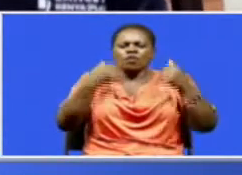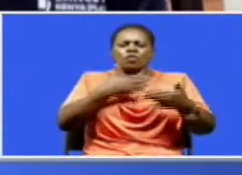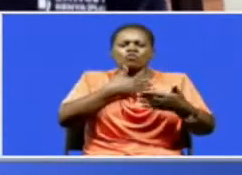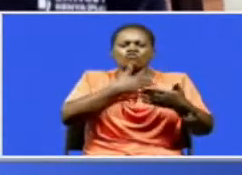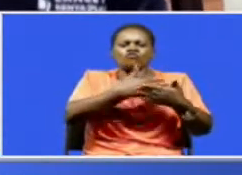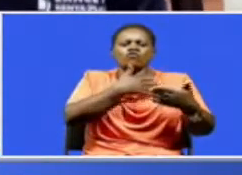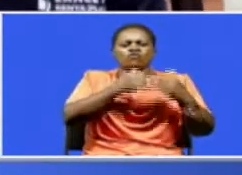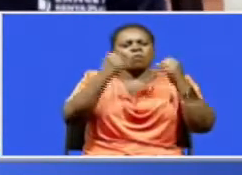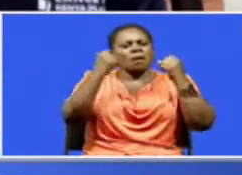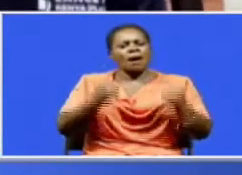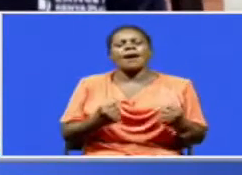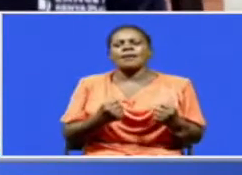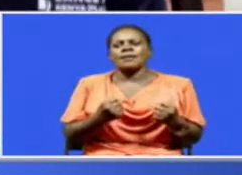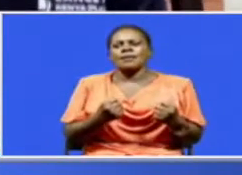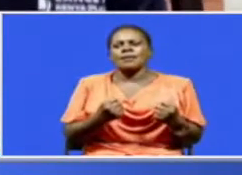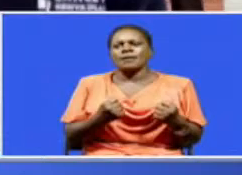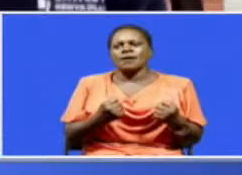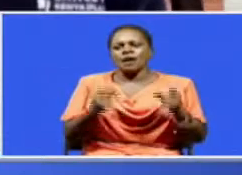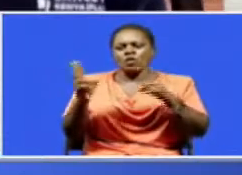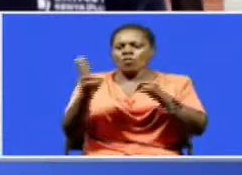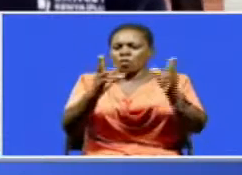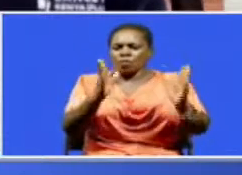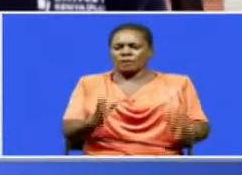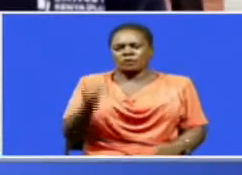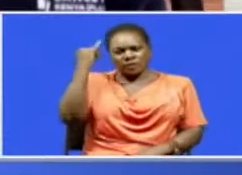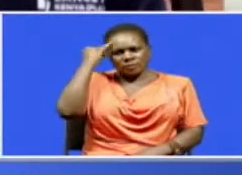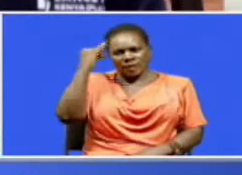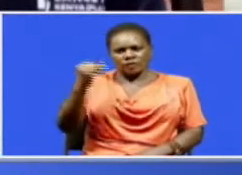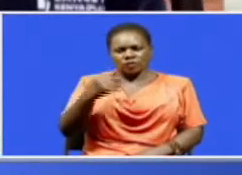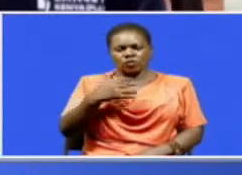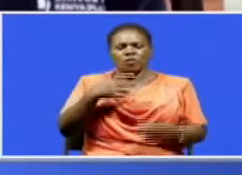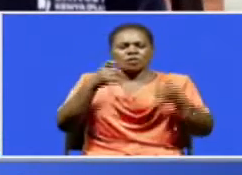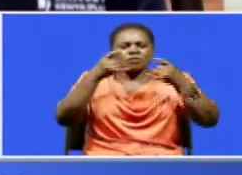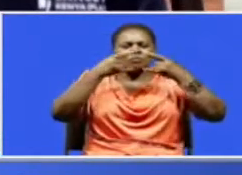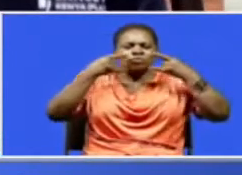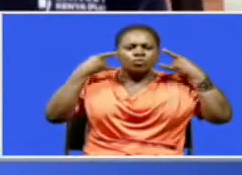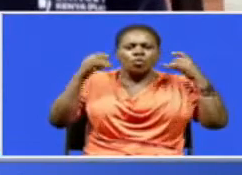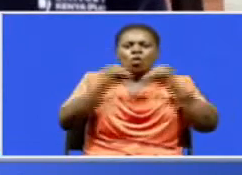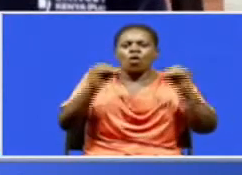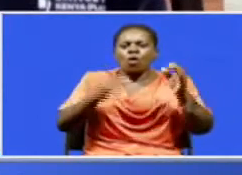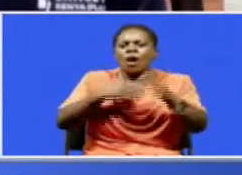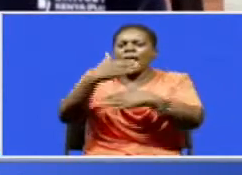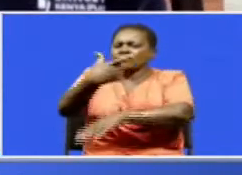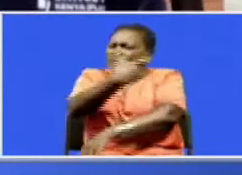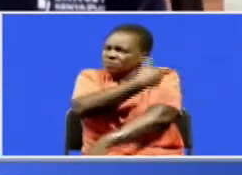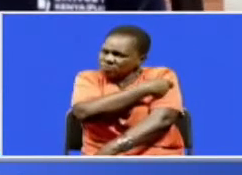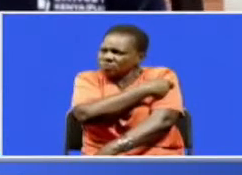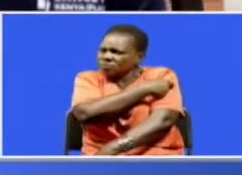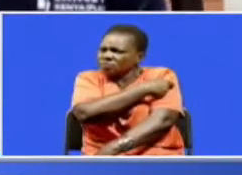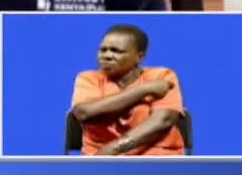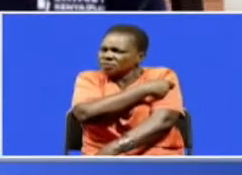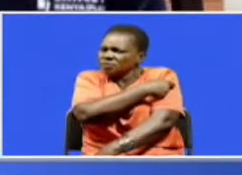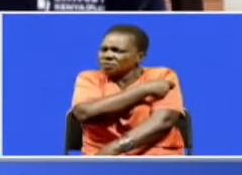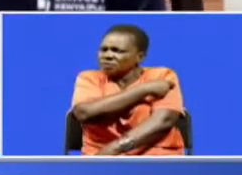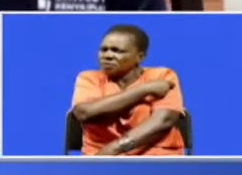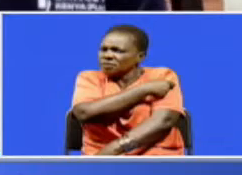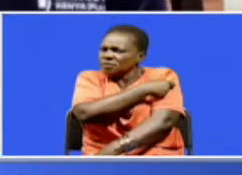one would imagine, a layman would imagine, that they would not need to wear a mask after getting the vaccine. What say you?